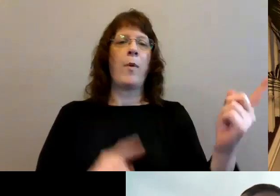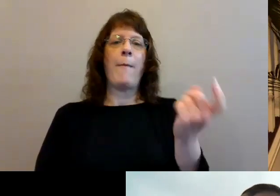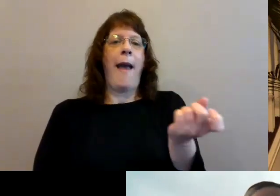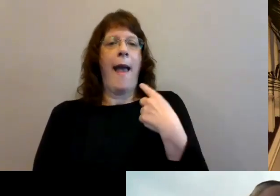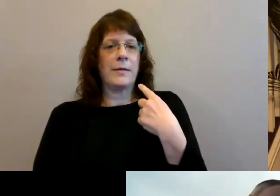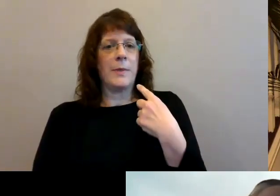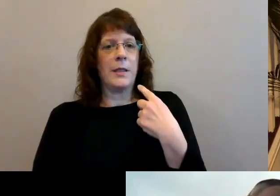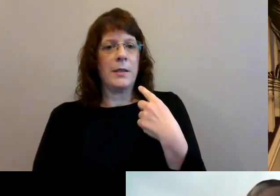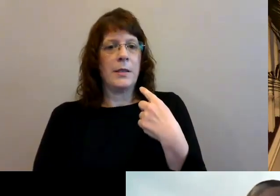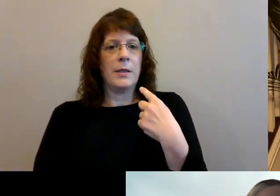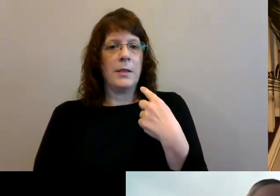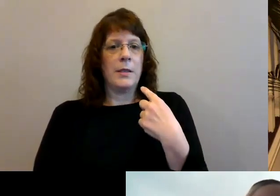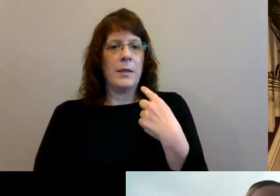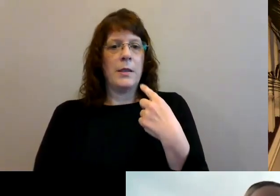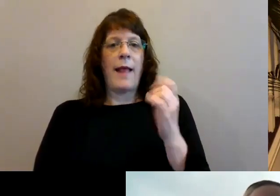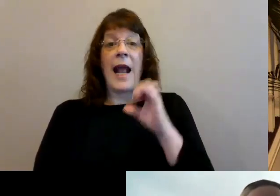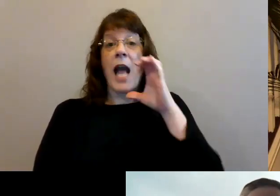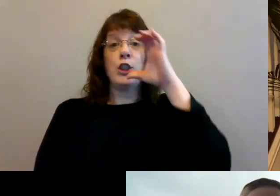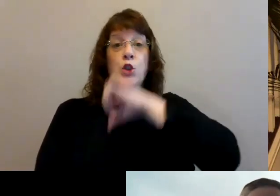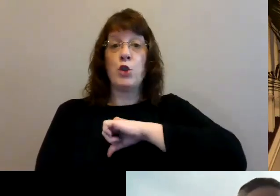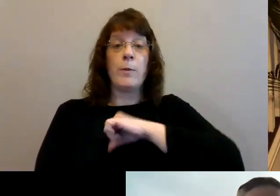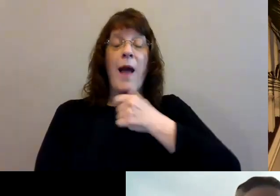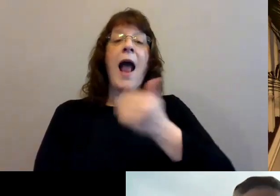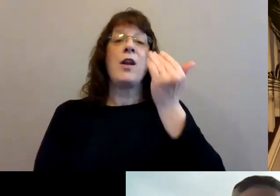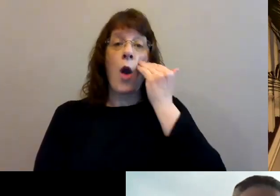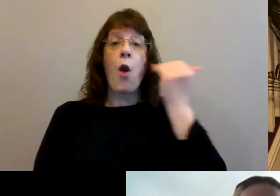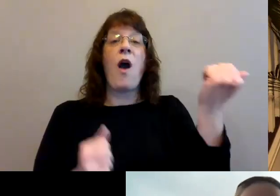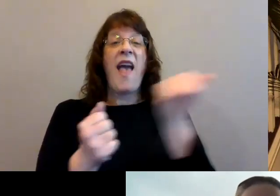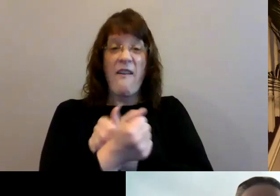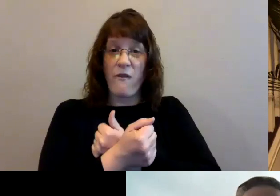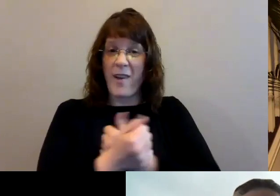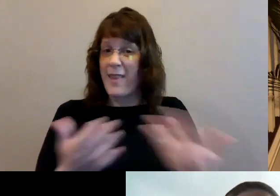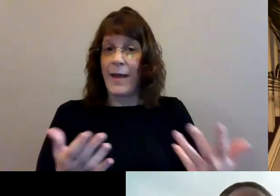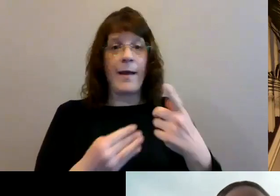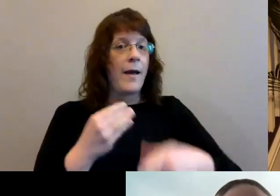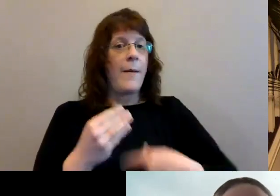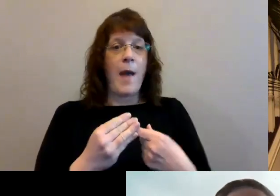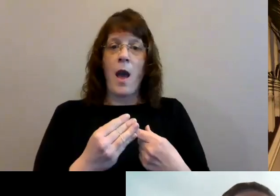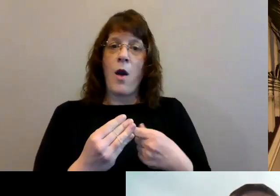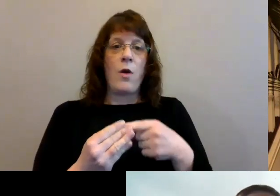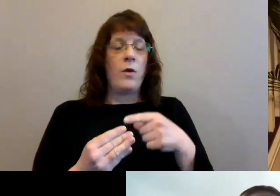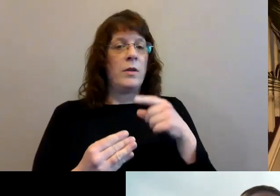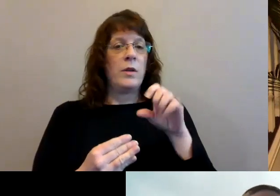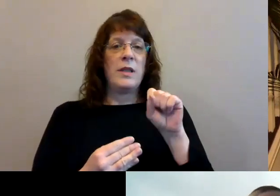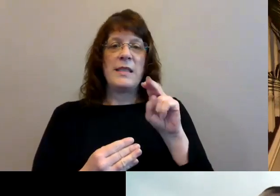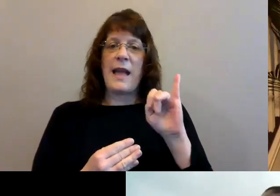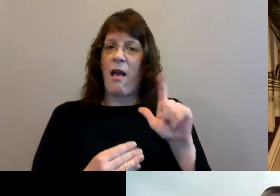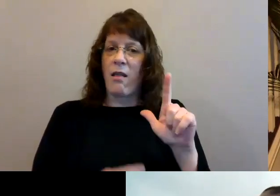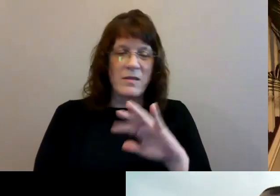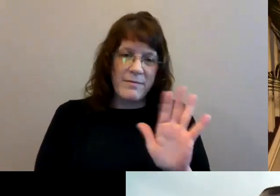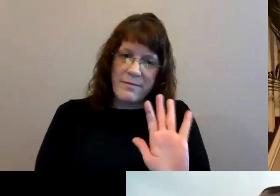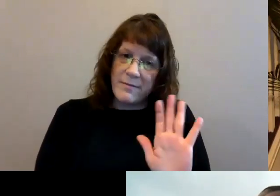me or like just assume that like I would know every single possible little fact about land snails. And so yeah,